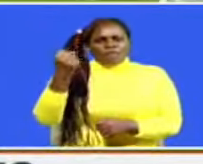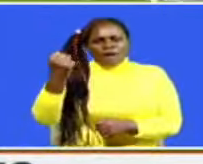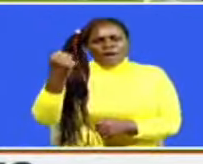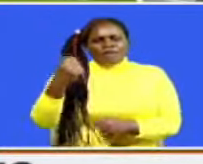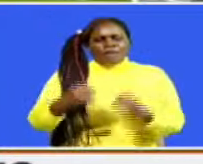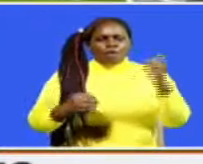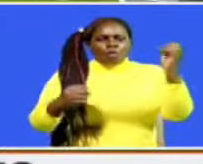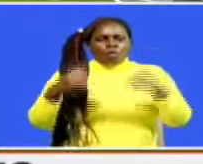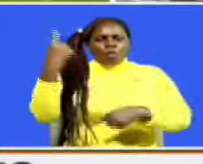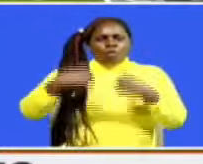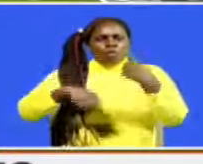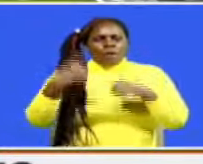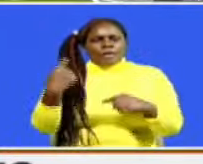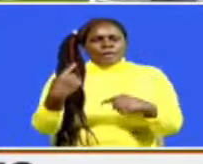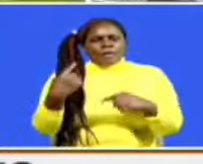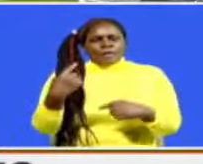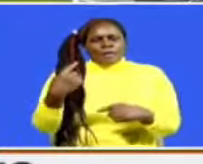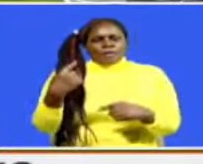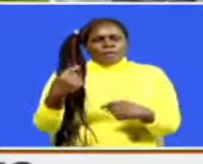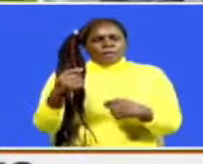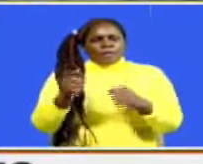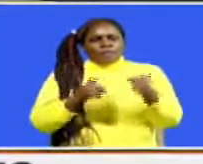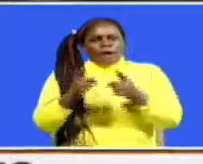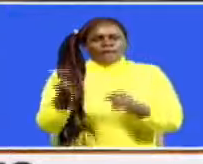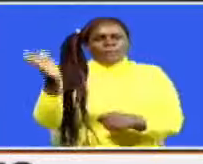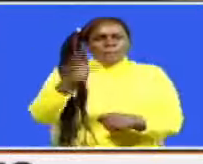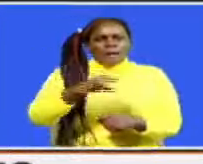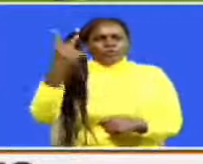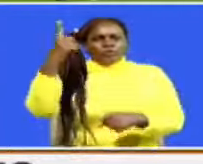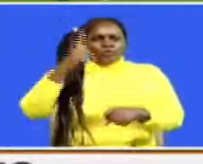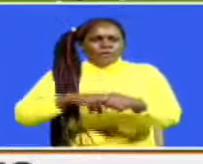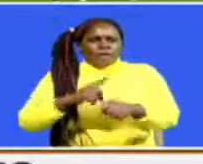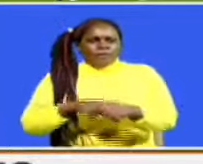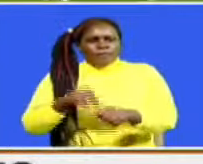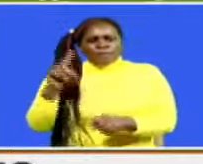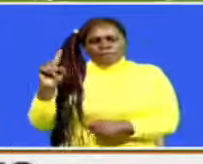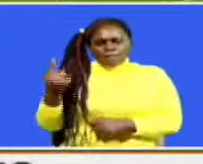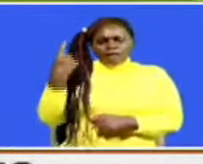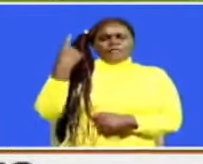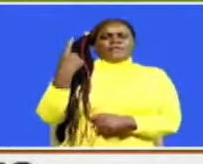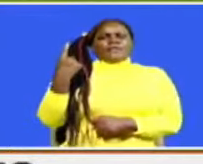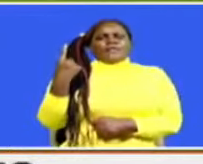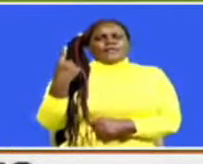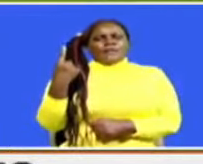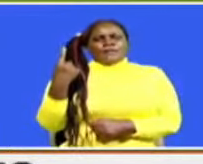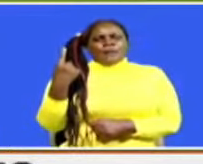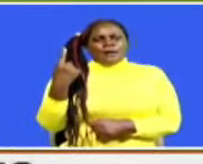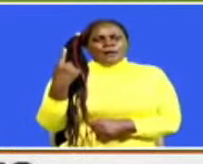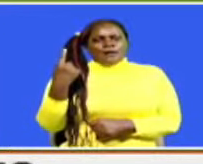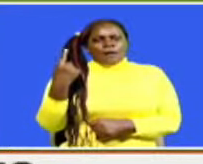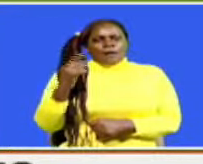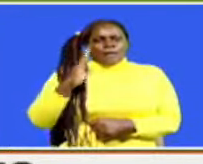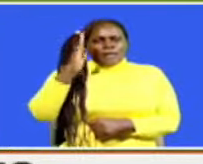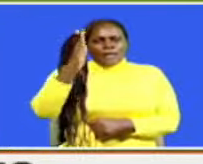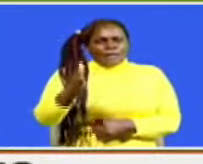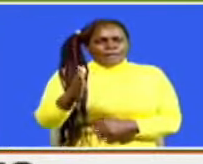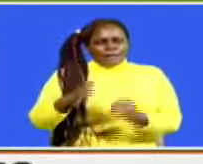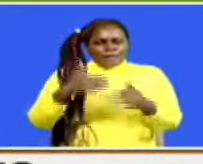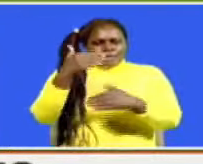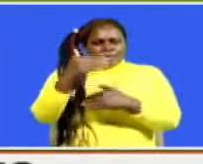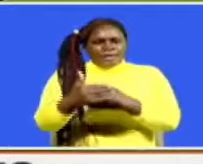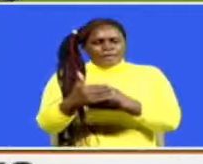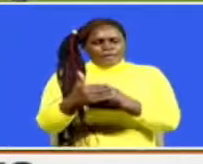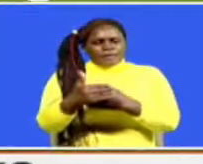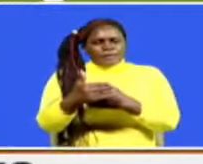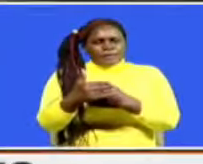at Craven Cottage. Wolves had to fight back twice after falling behind. The first saw Matthias Kuna head off the ball into the net at